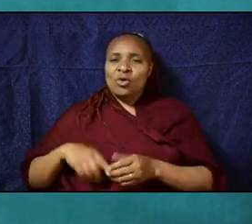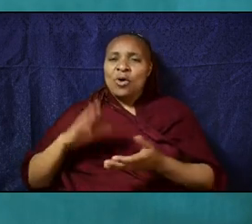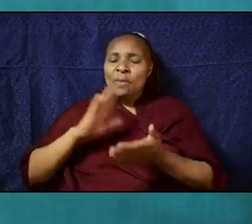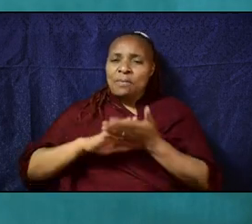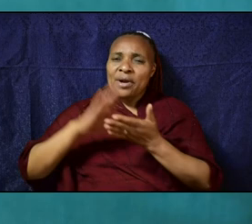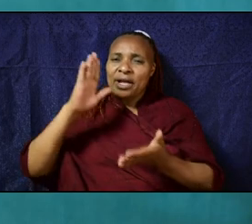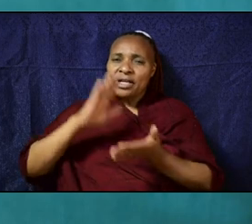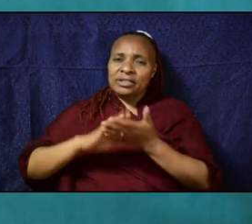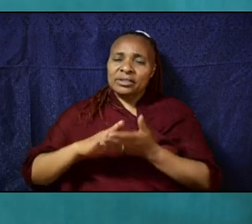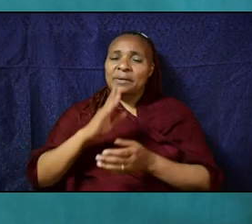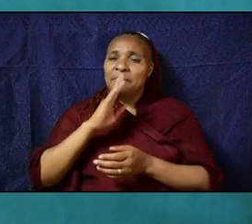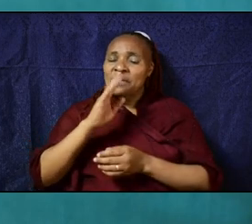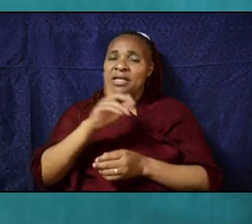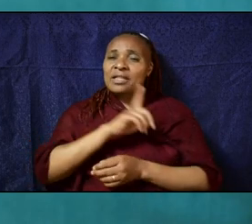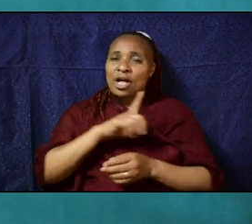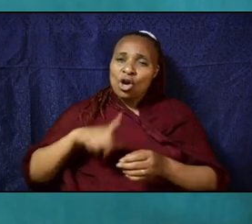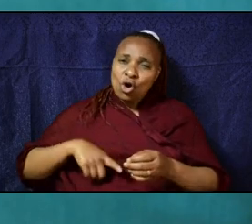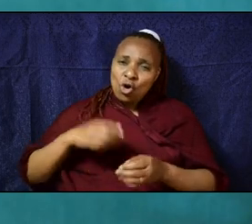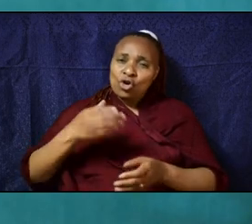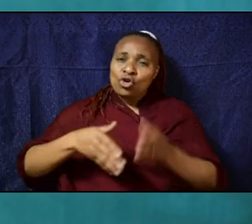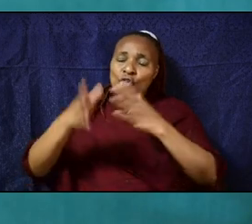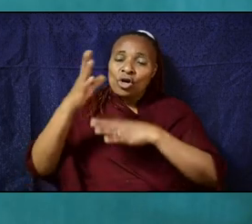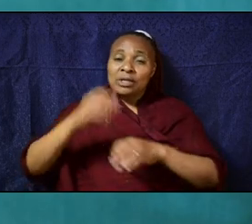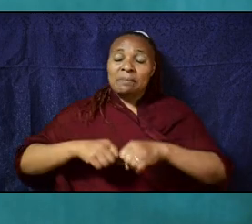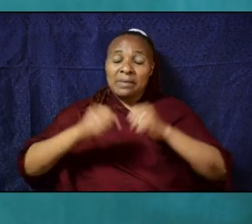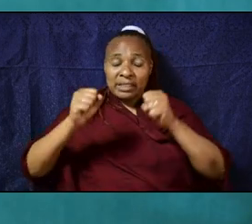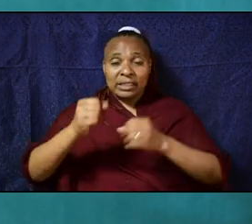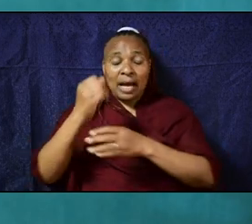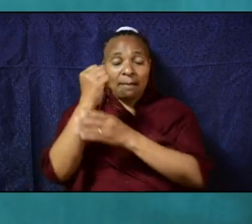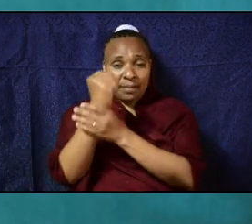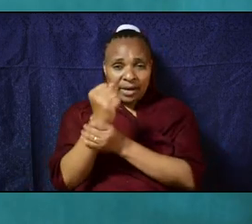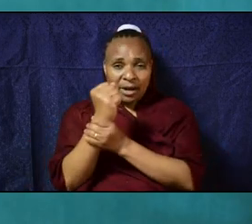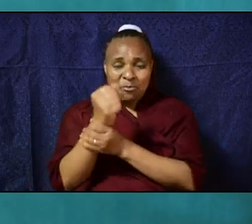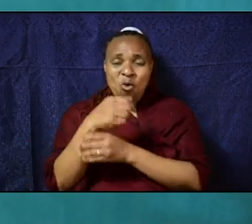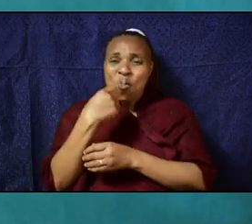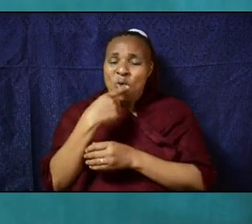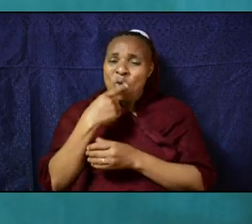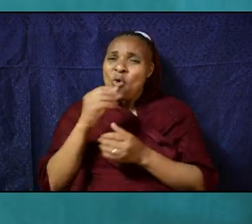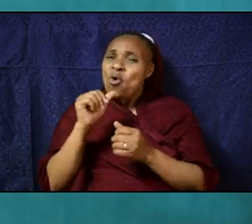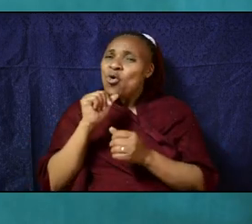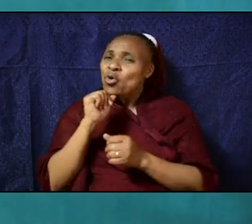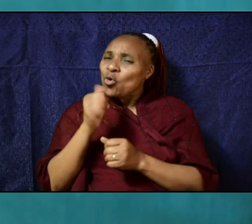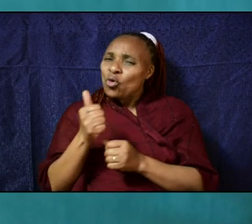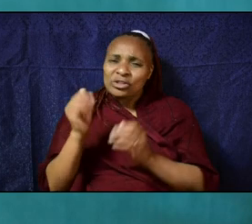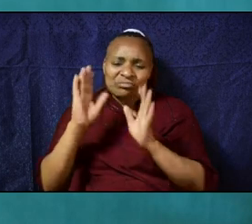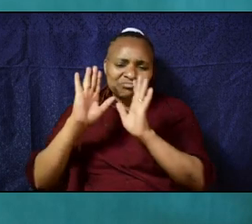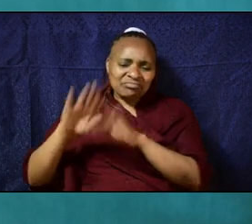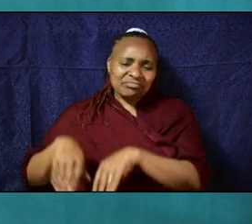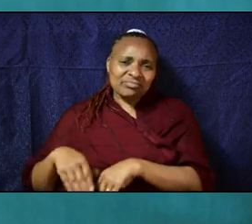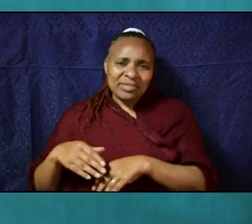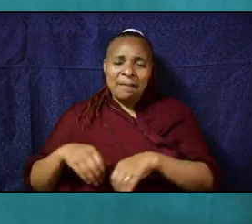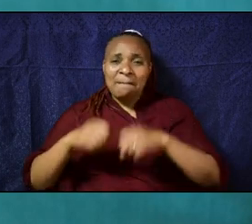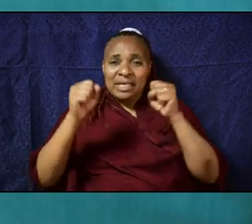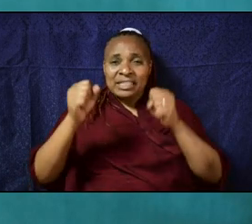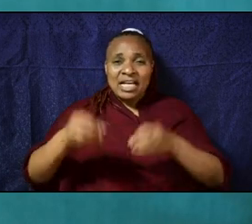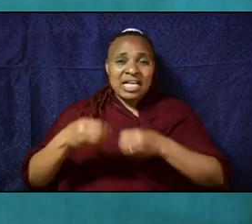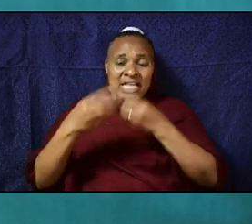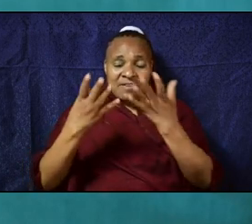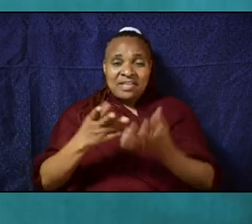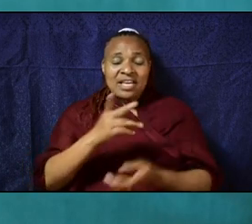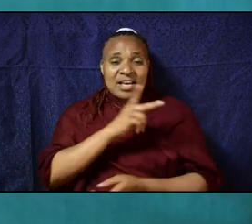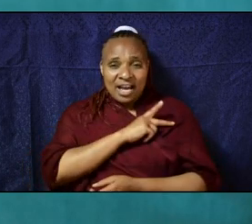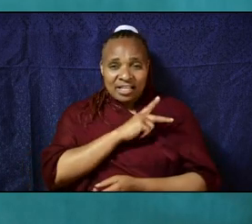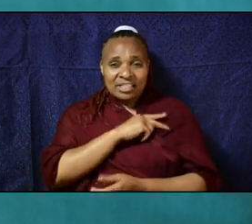"Praise be to the Lord, the God of my master Abraham, who has not abandoned my master by giving him